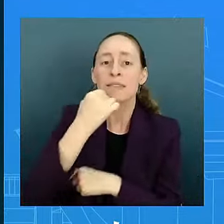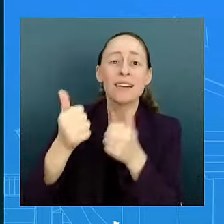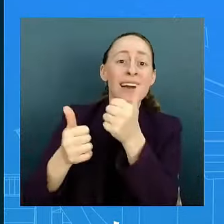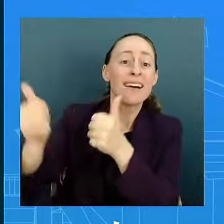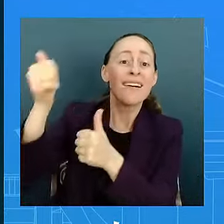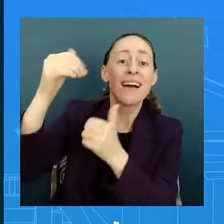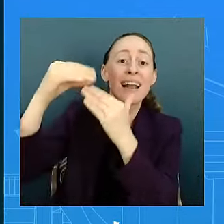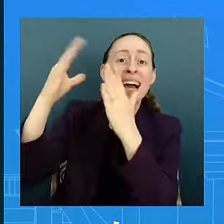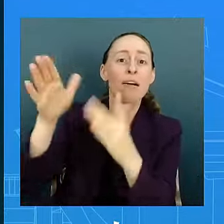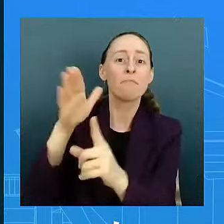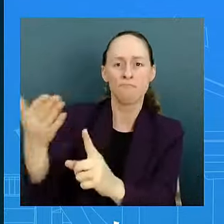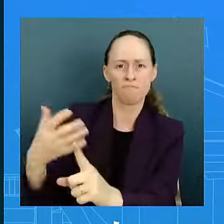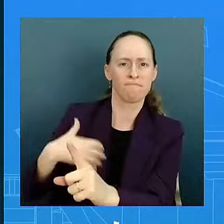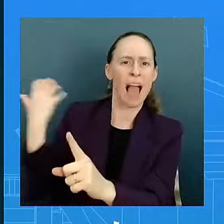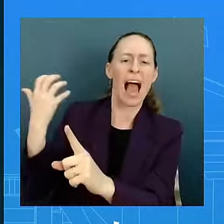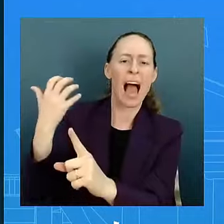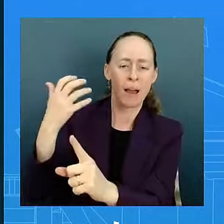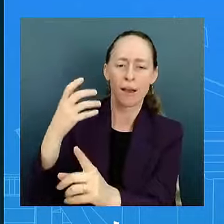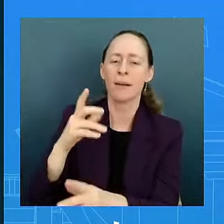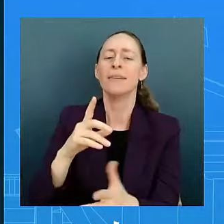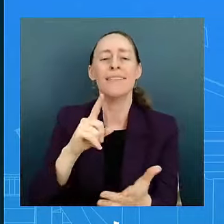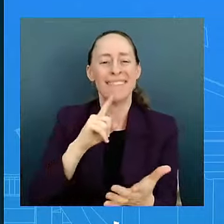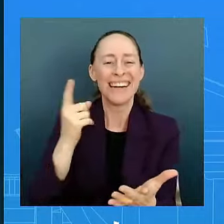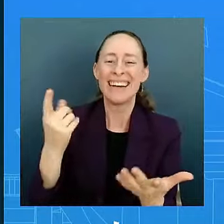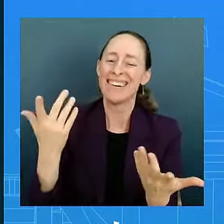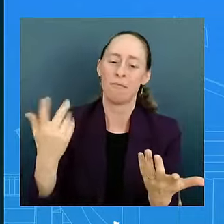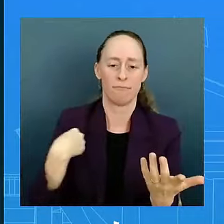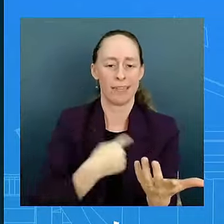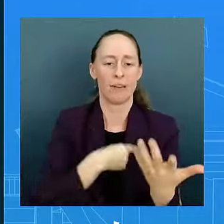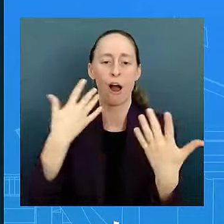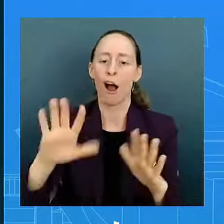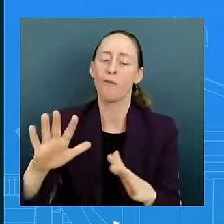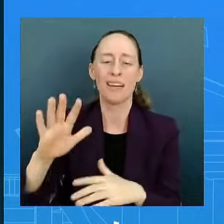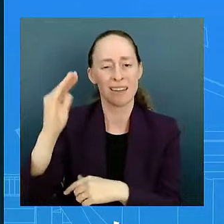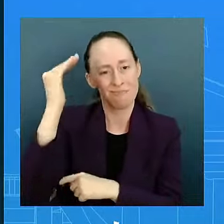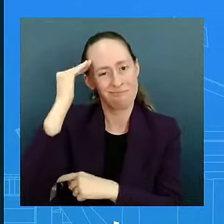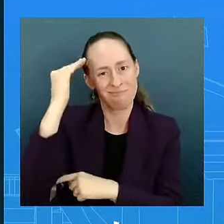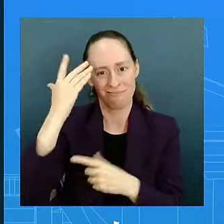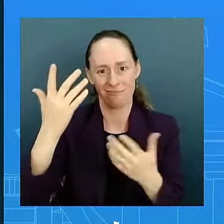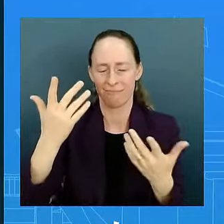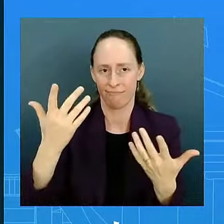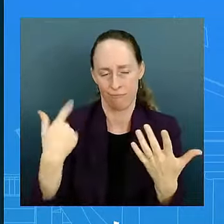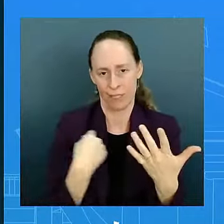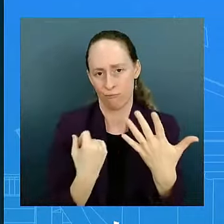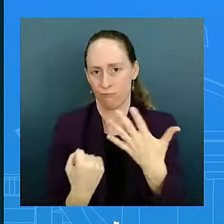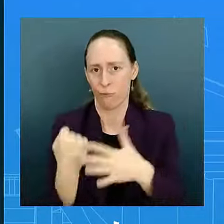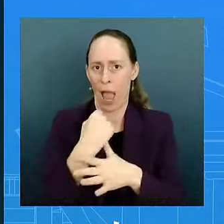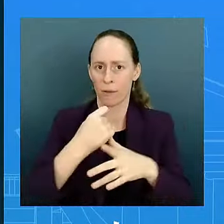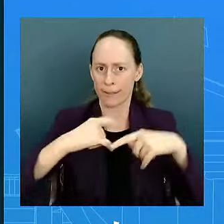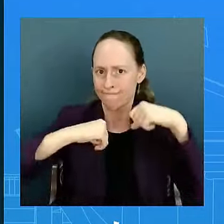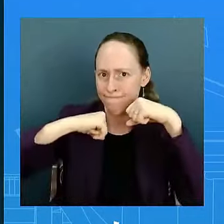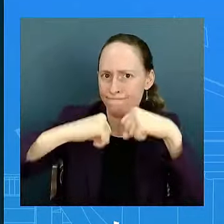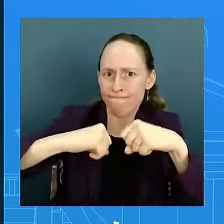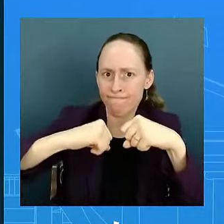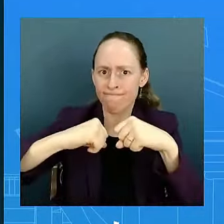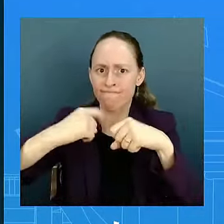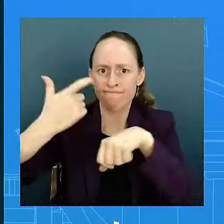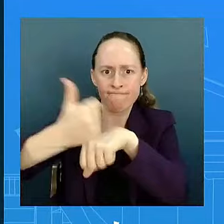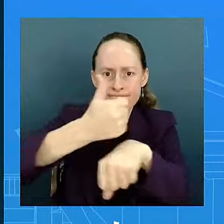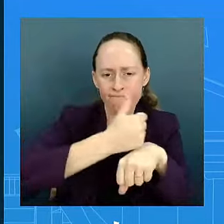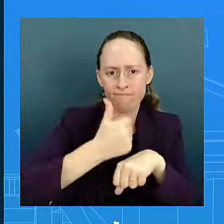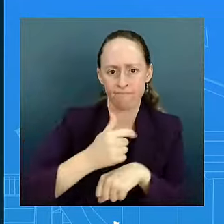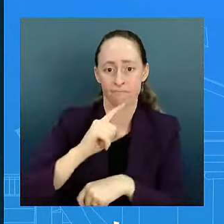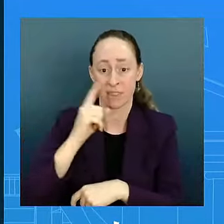the highest priority. We have repeatedly met at the highest levels of our government to develop and implement a comprehensive response to these